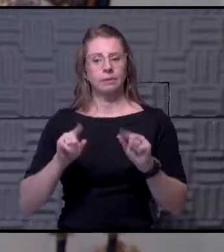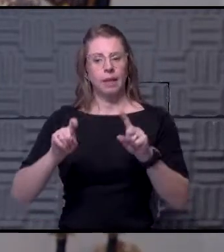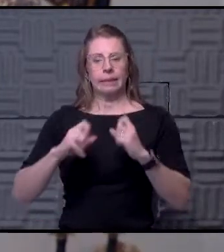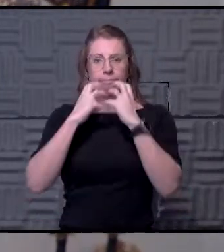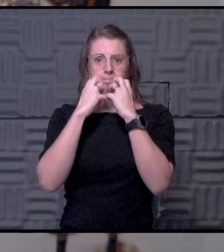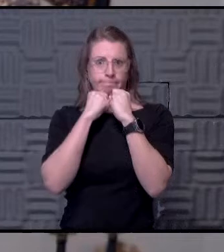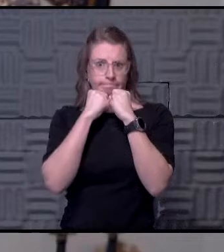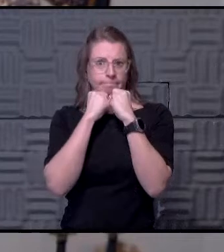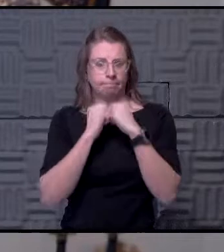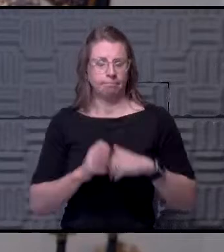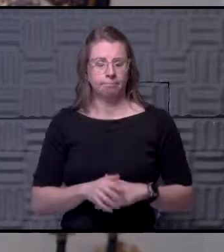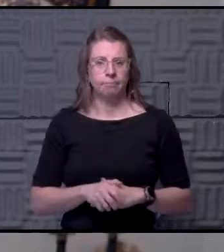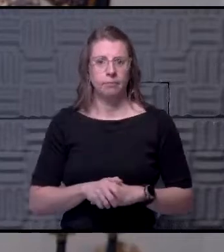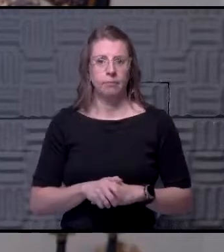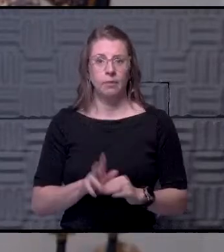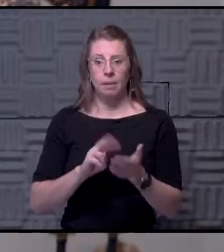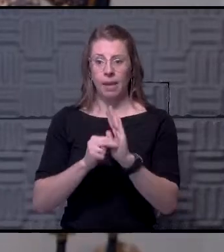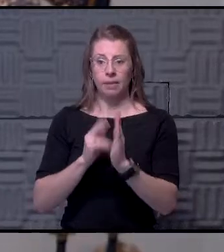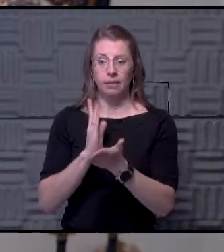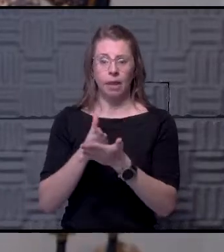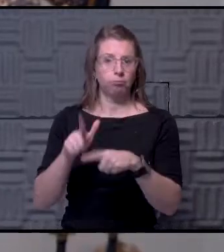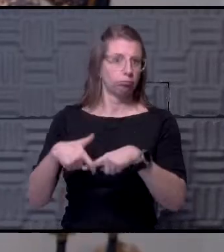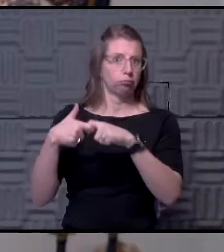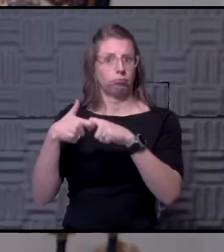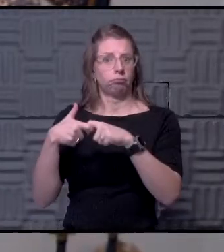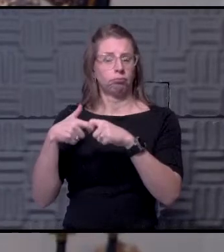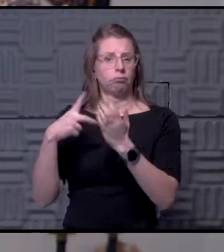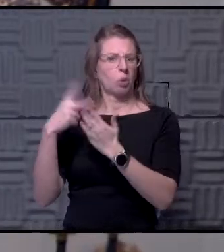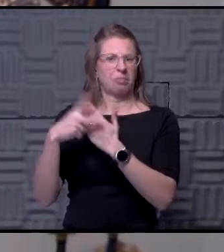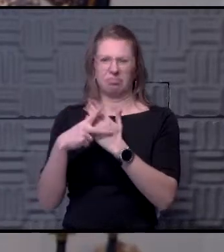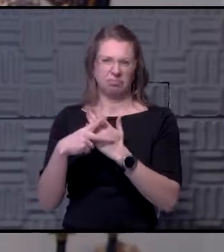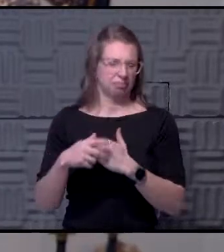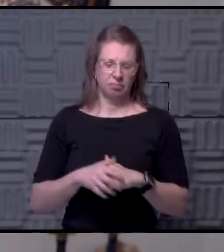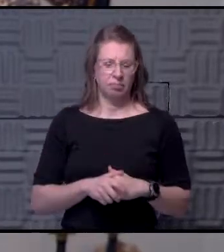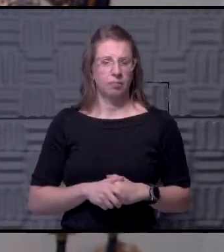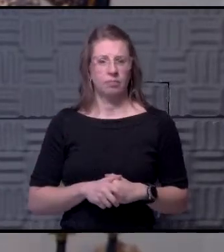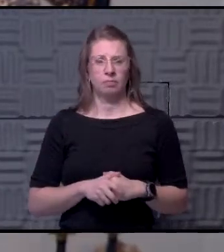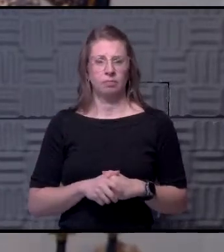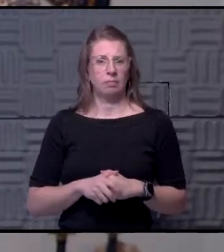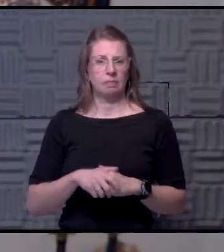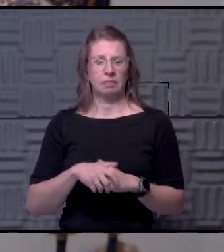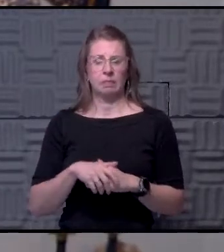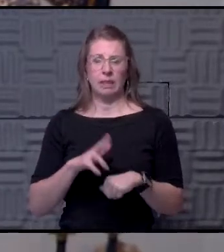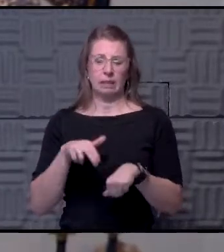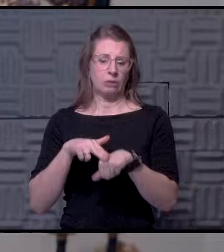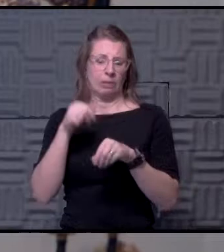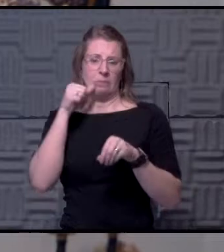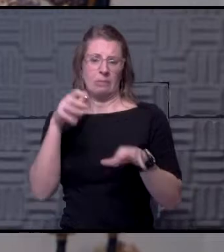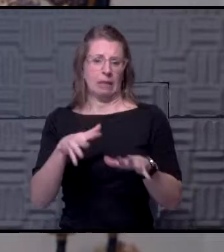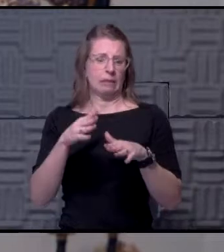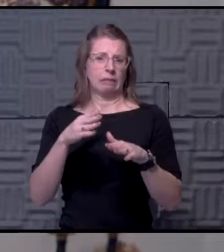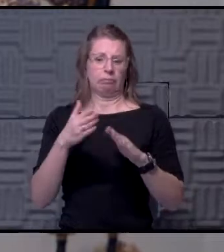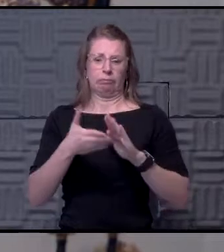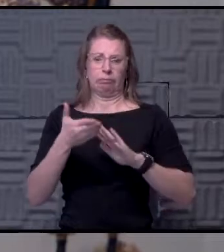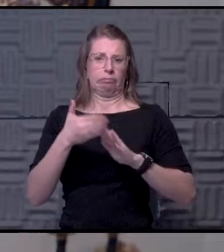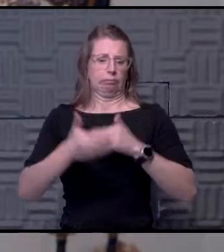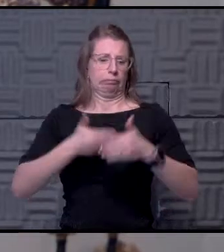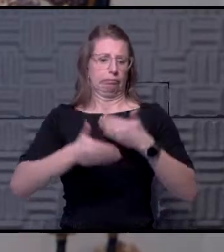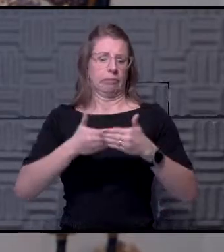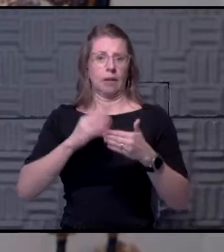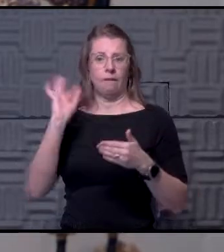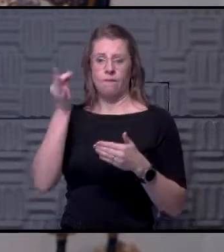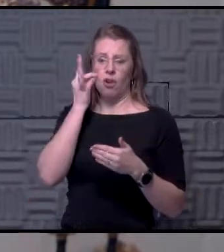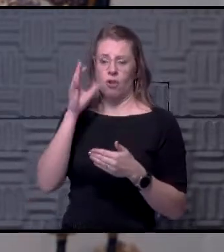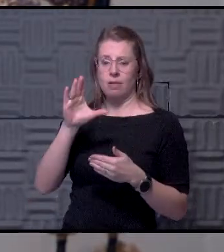to put the brake on this program. We've been naturally blessed, of course, to keeping it going by the federal